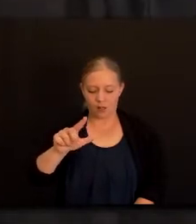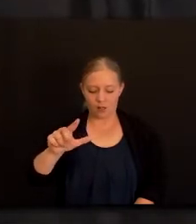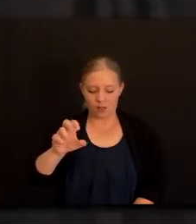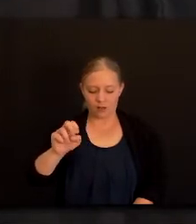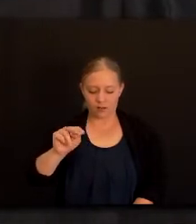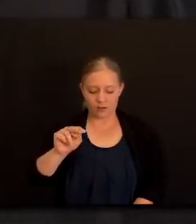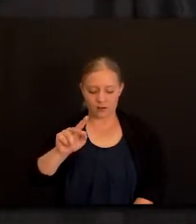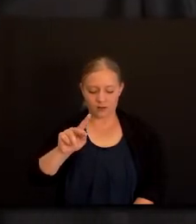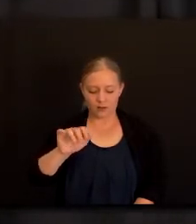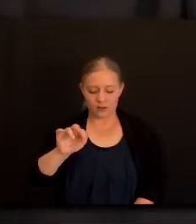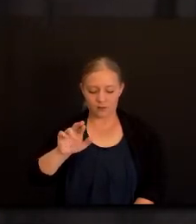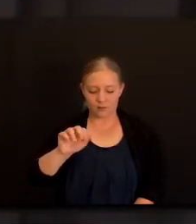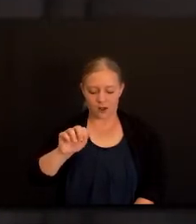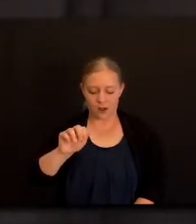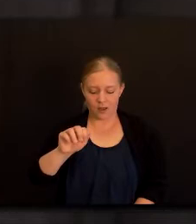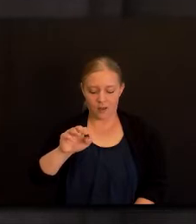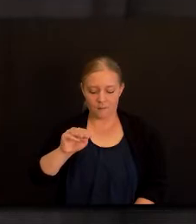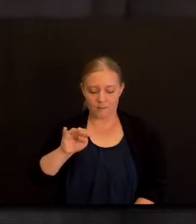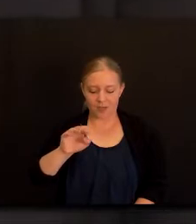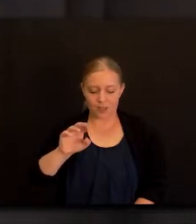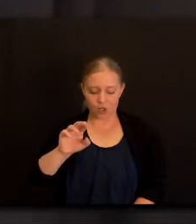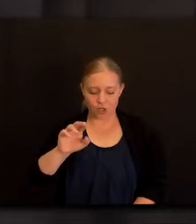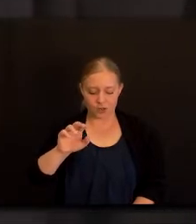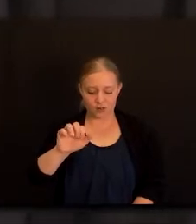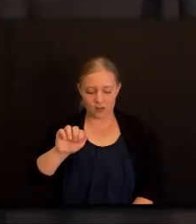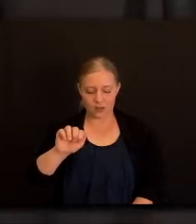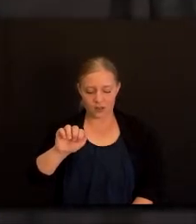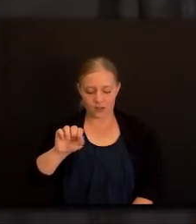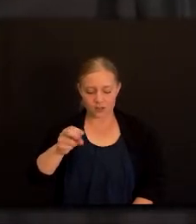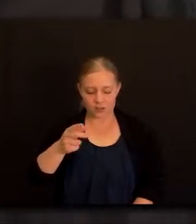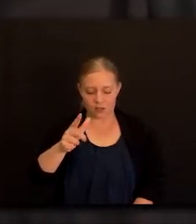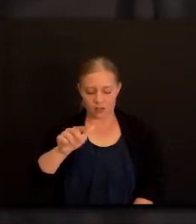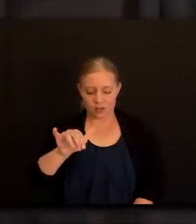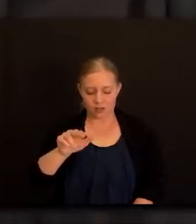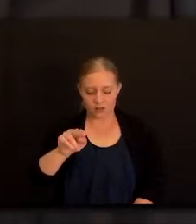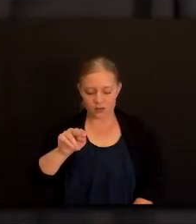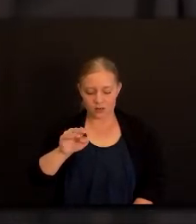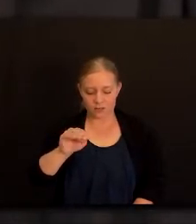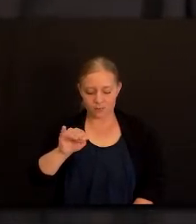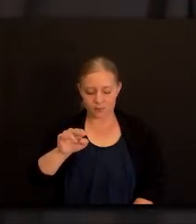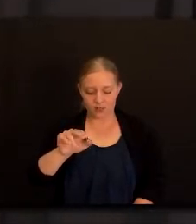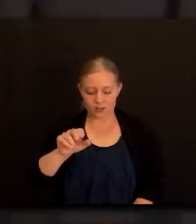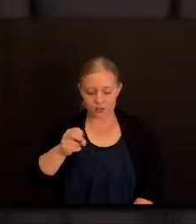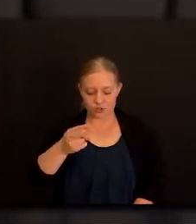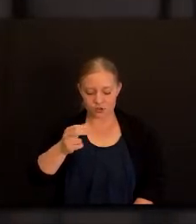Kira Elise Miner. Ashlyn Marie Minshaw.